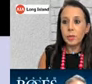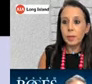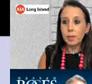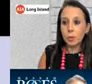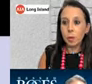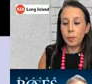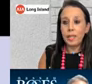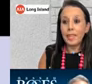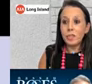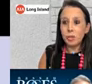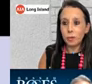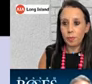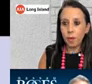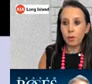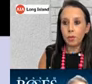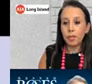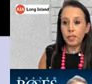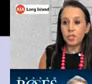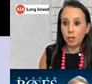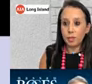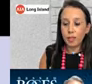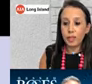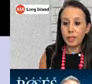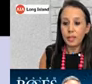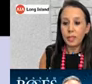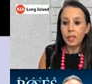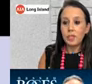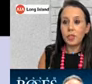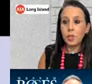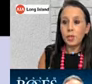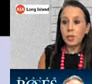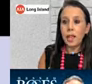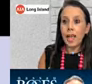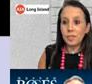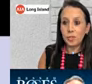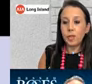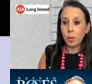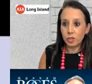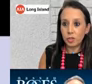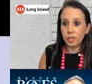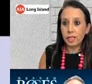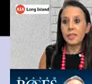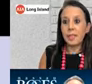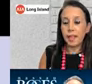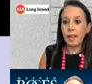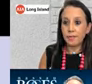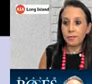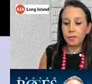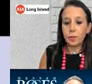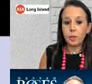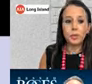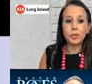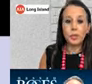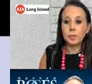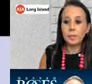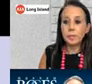then you will be able to open in your phone the survey so you can answer the questions that they have